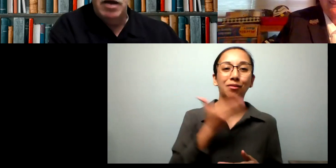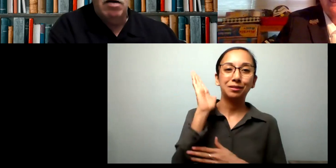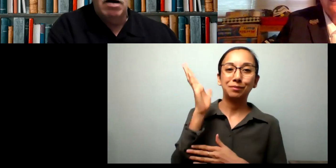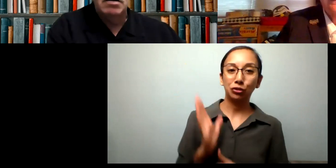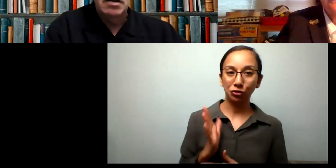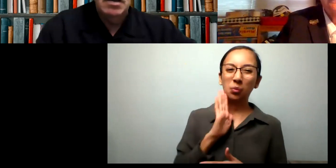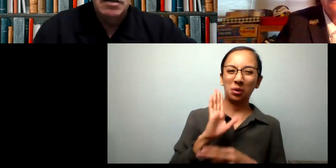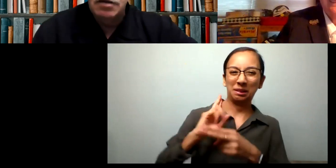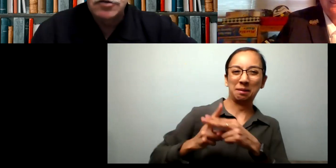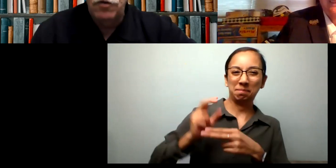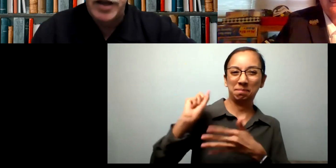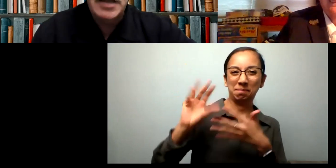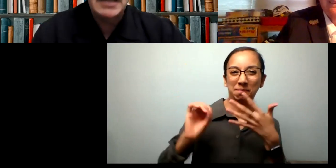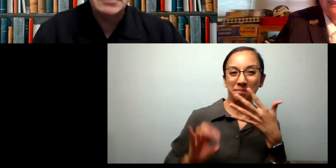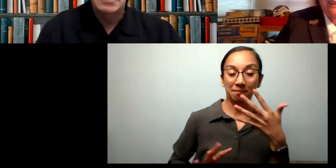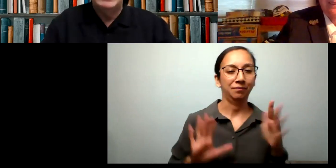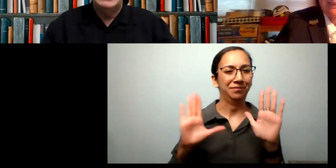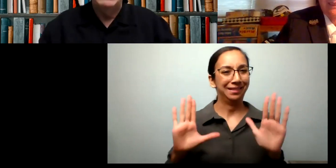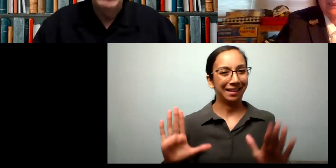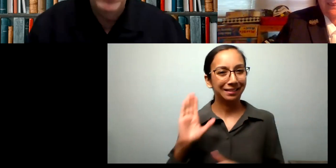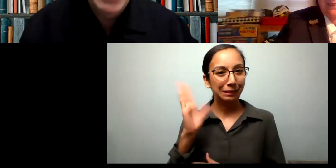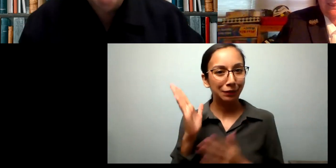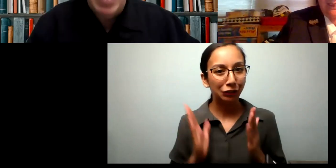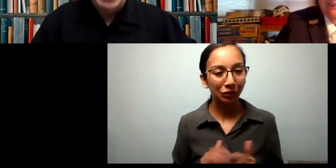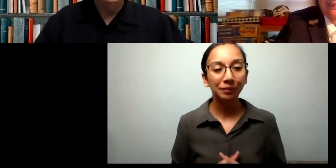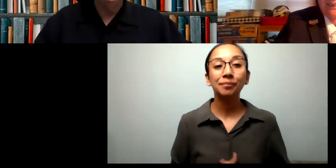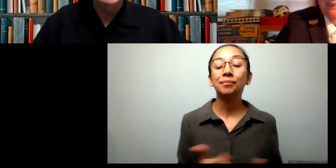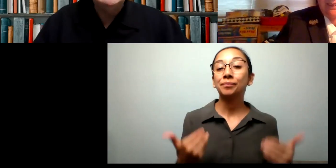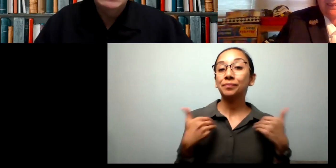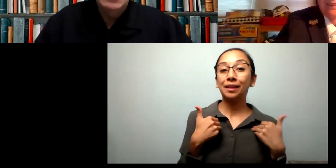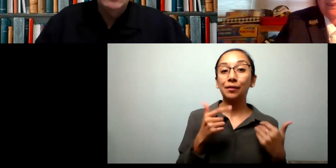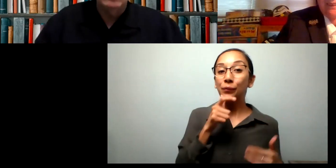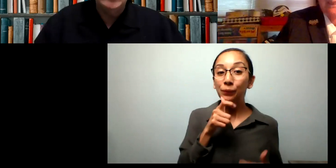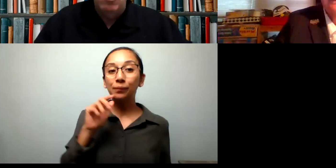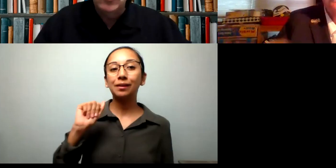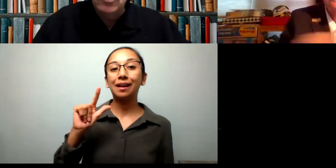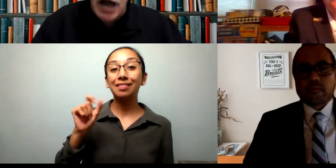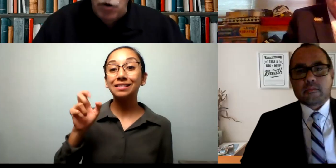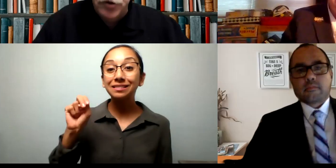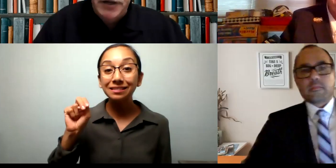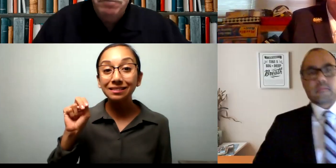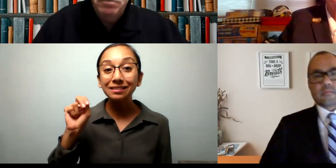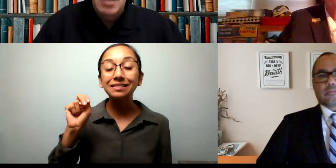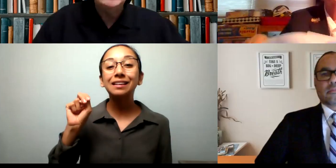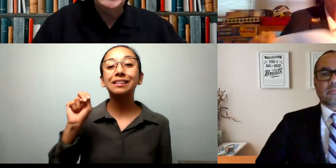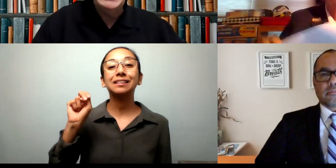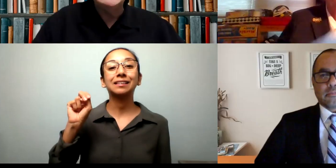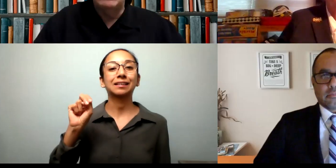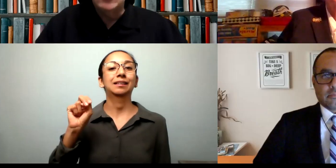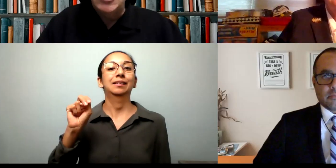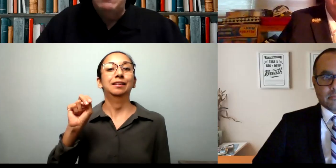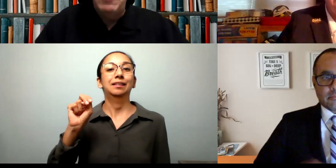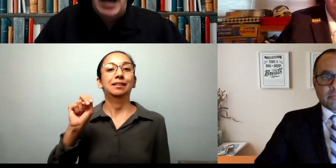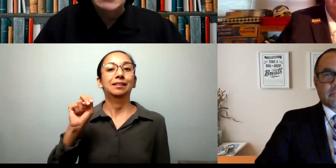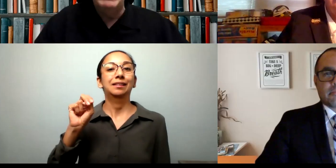them. They are so fantastic, really. We have Allison Yoshimoto Towery. She is